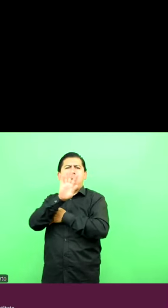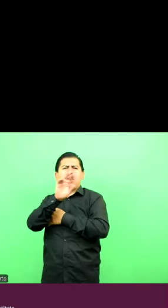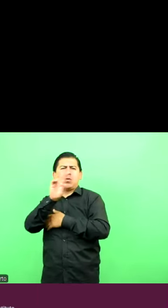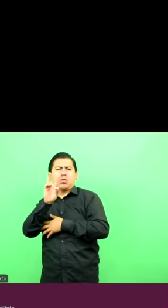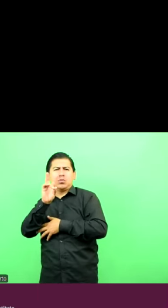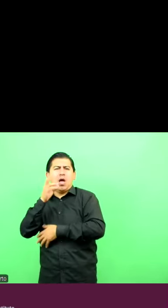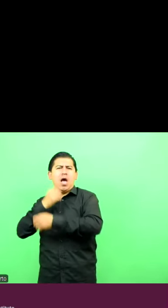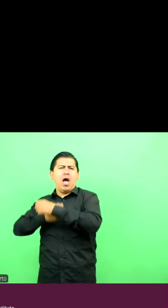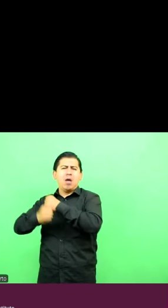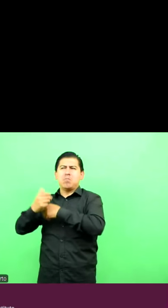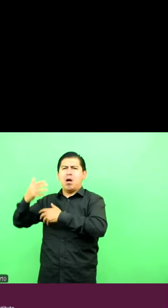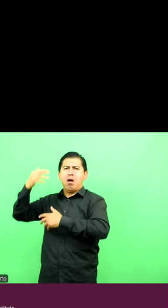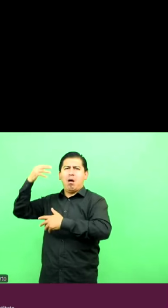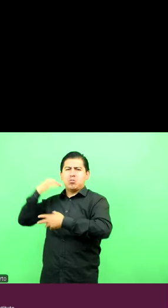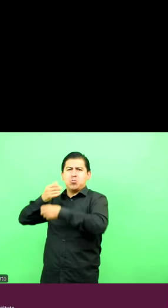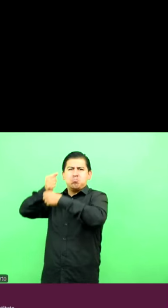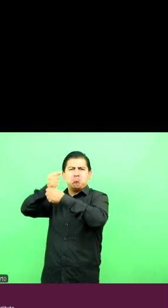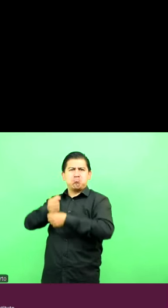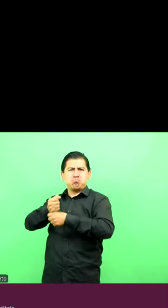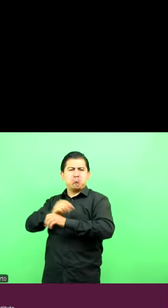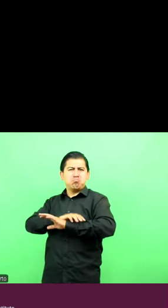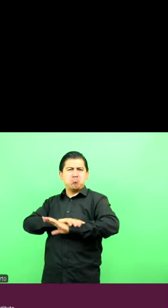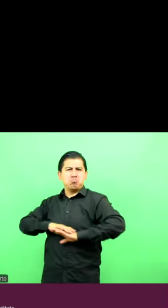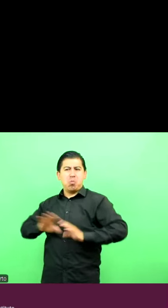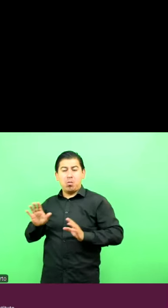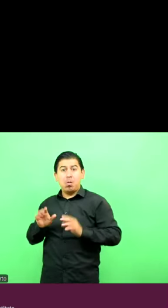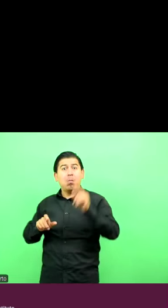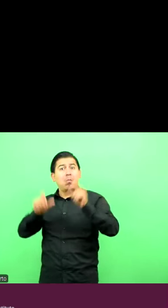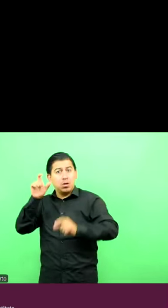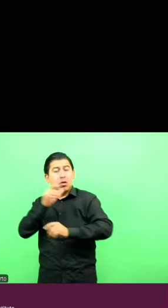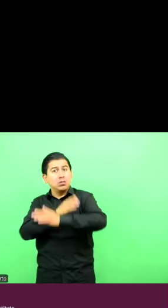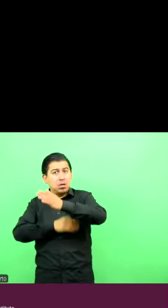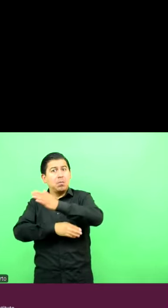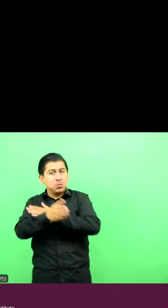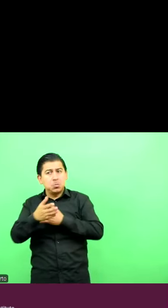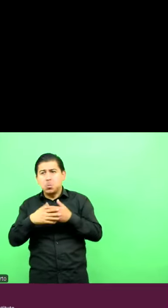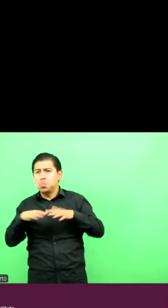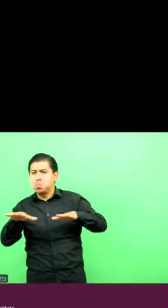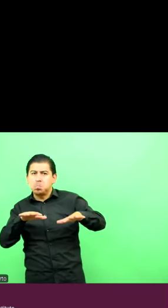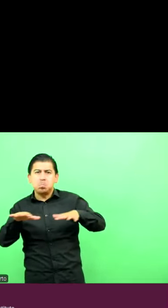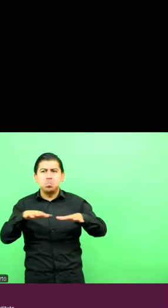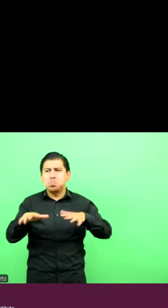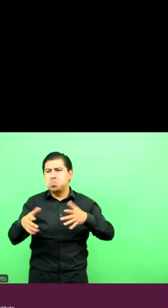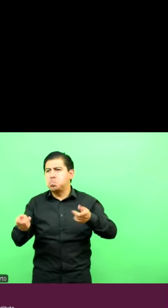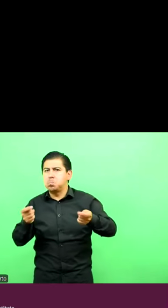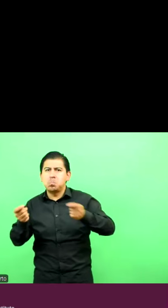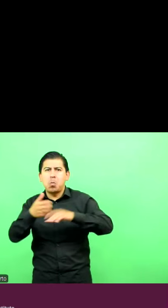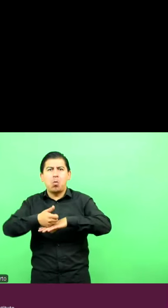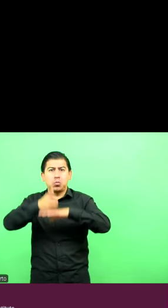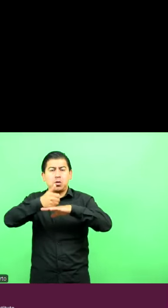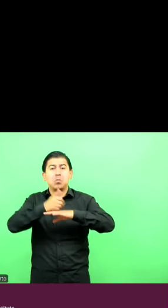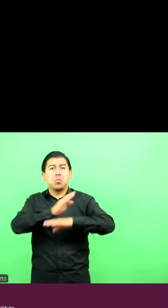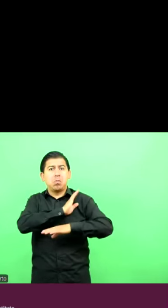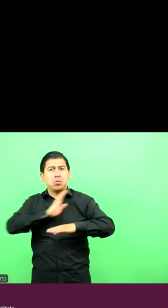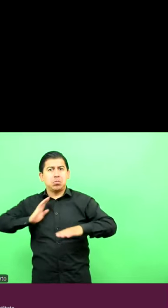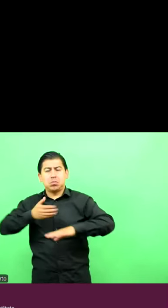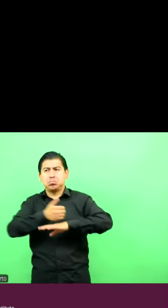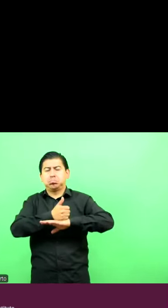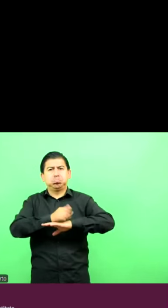with disabilities. My own experience in this space stretches back to 2001, when, as a leader